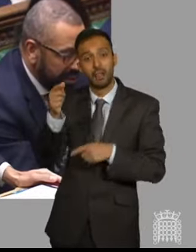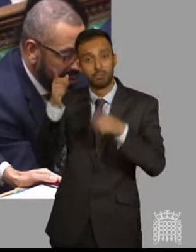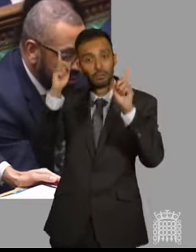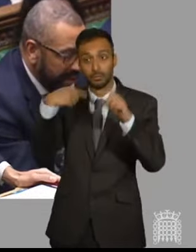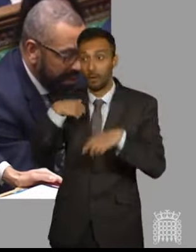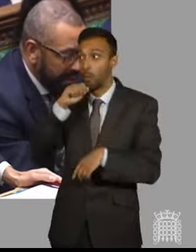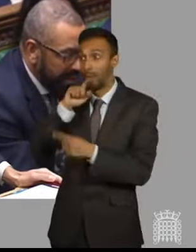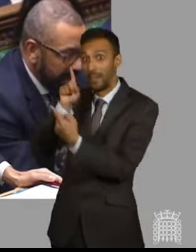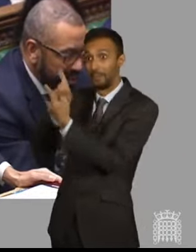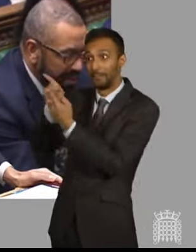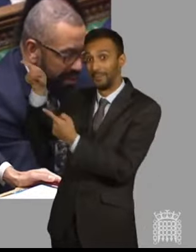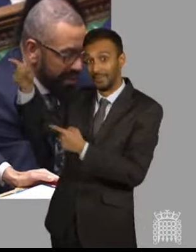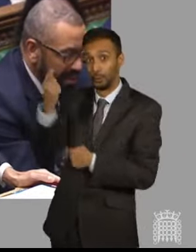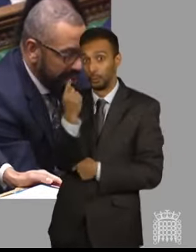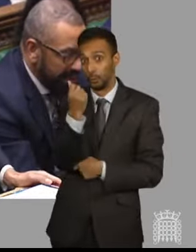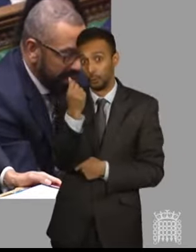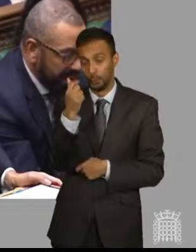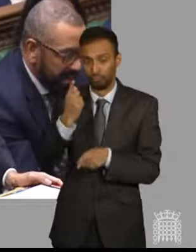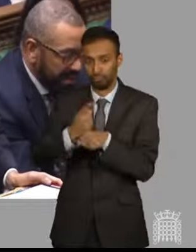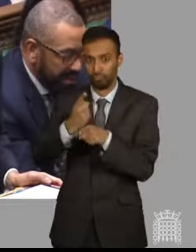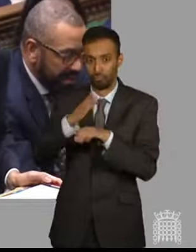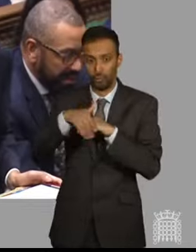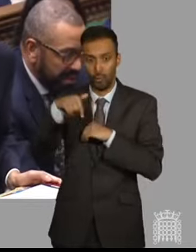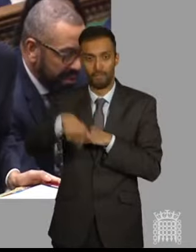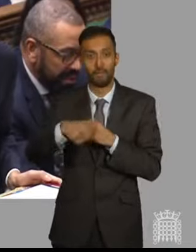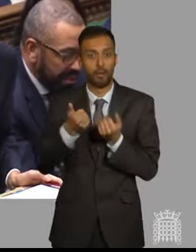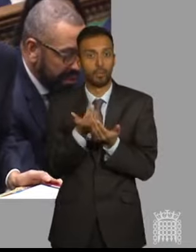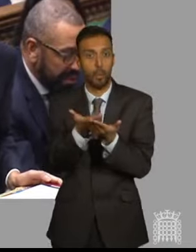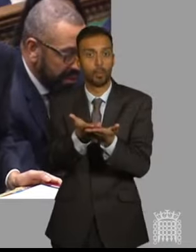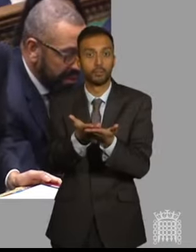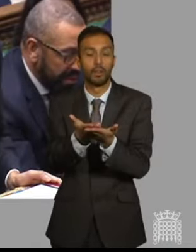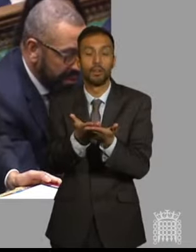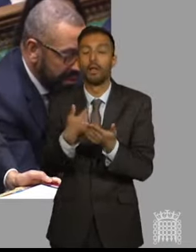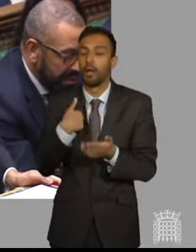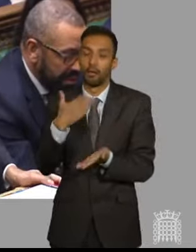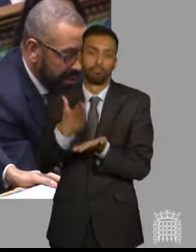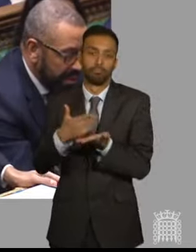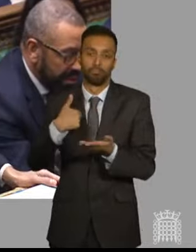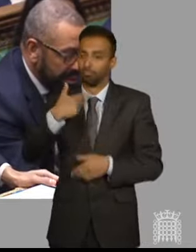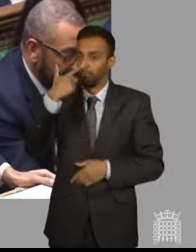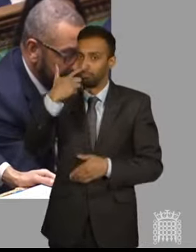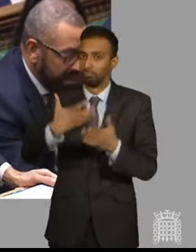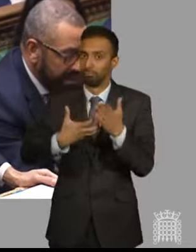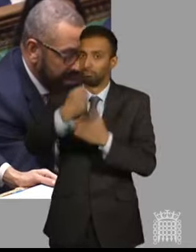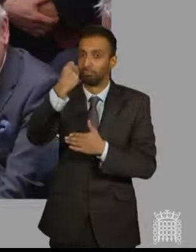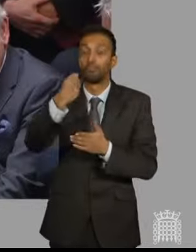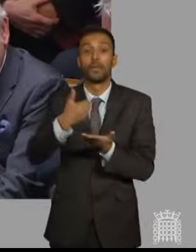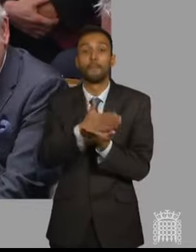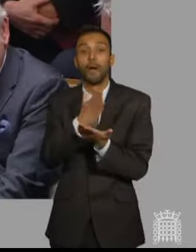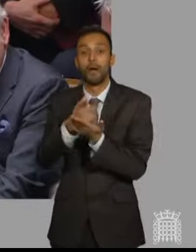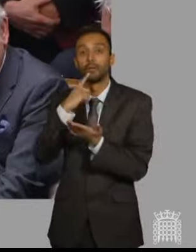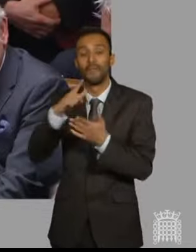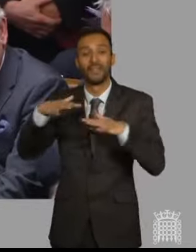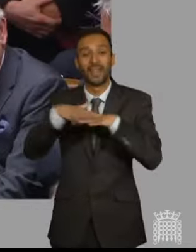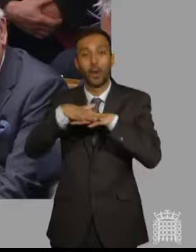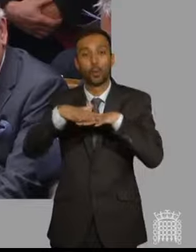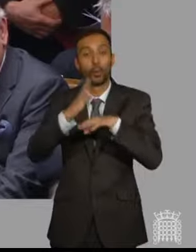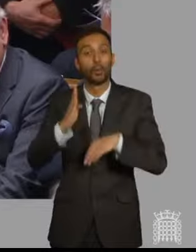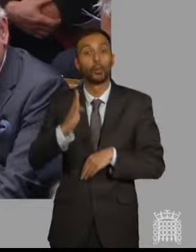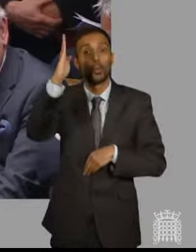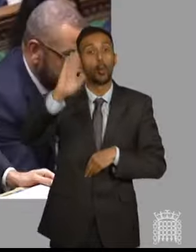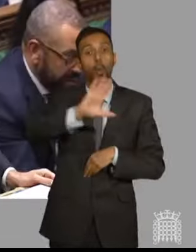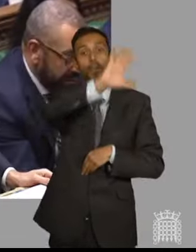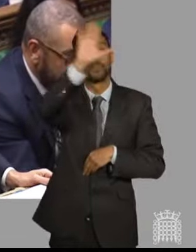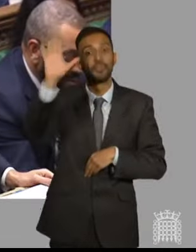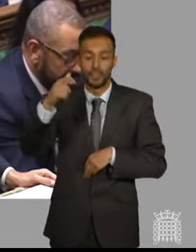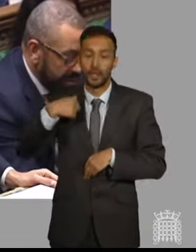we can deliver things like this. And as part of Network North, there will be significant new funding announced for local highway improvements. And I would encourage my